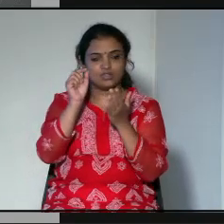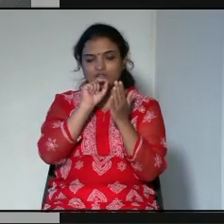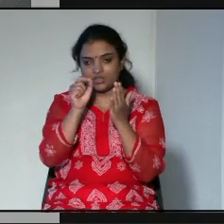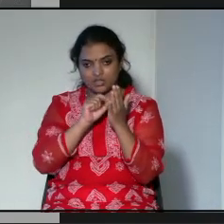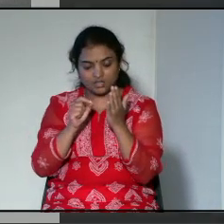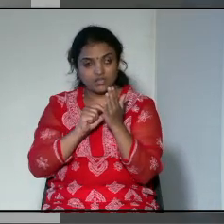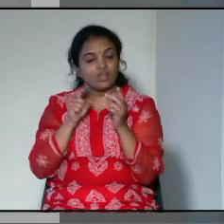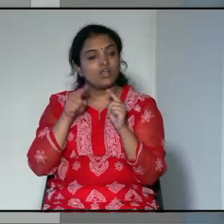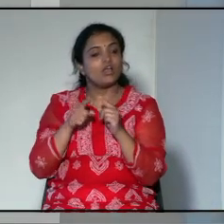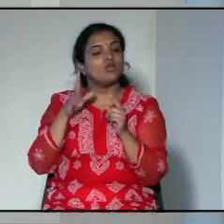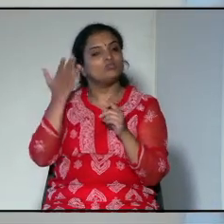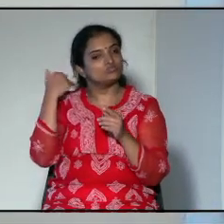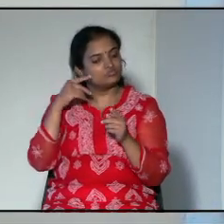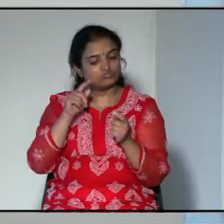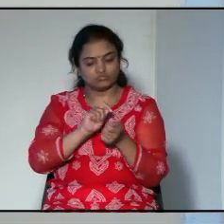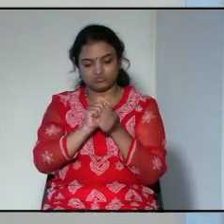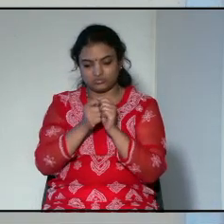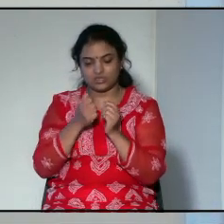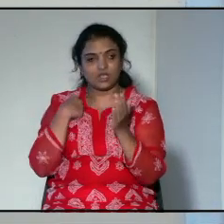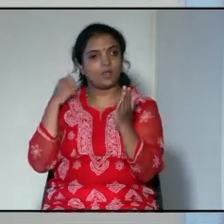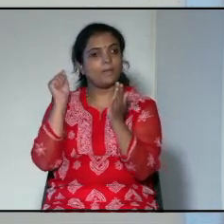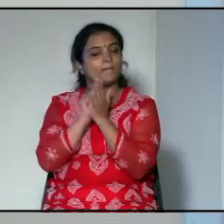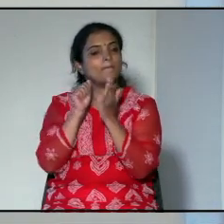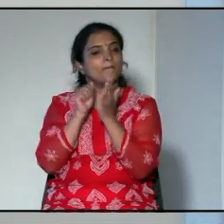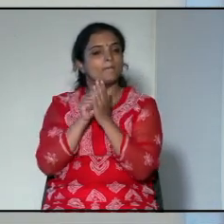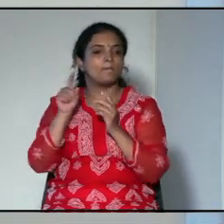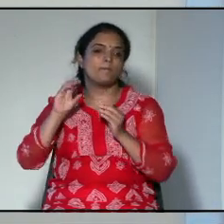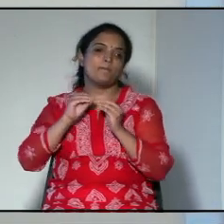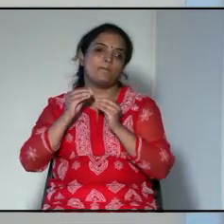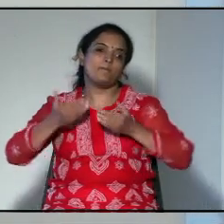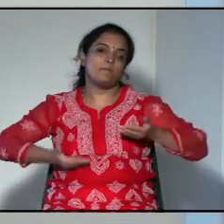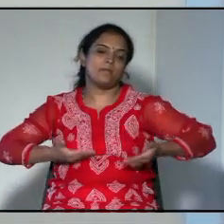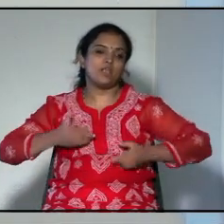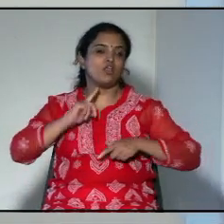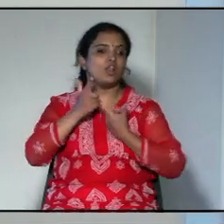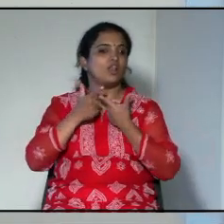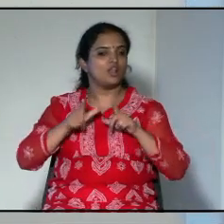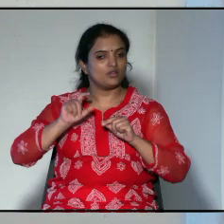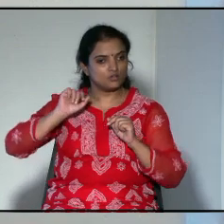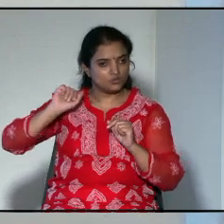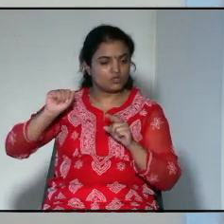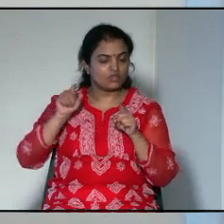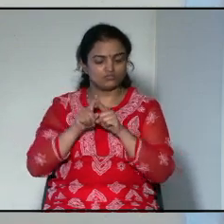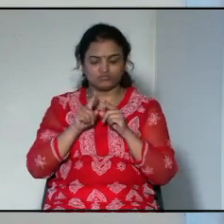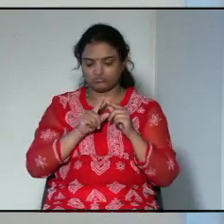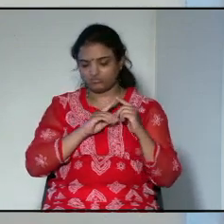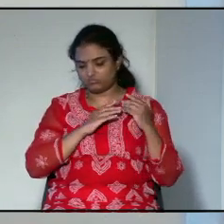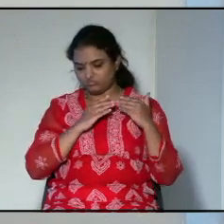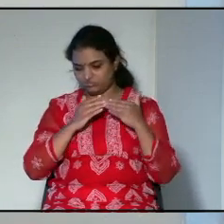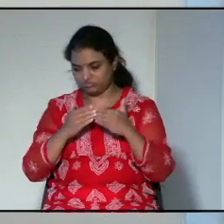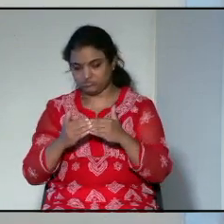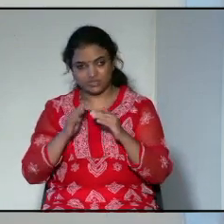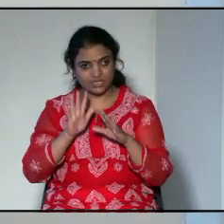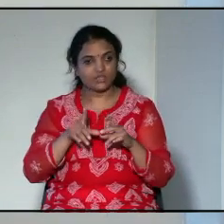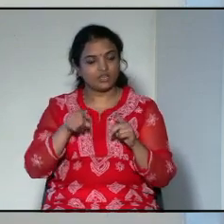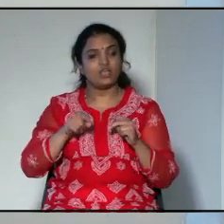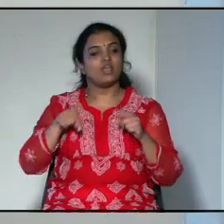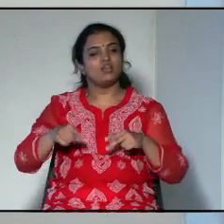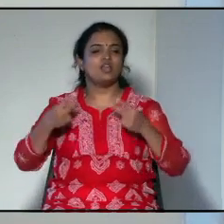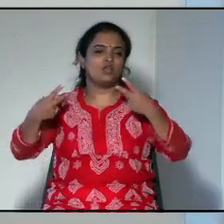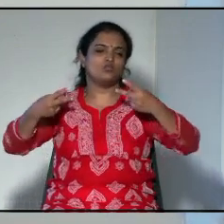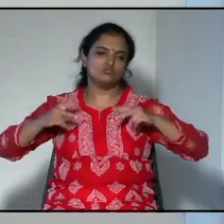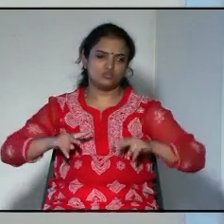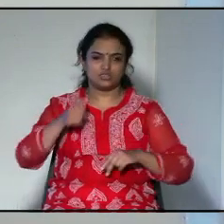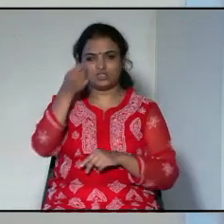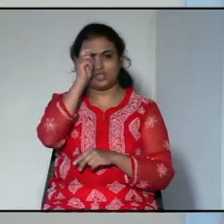were published in Bengali, but often very late in her life, and which have been translated into English for